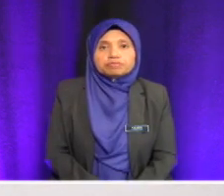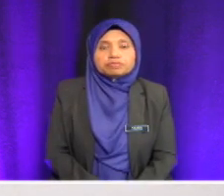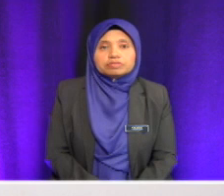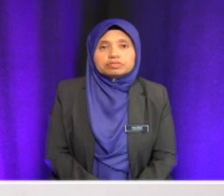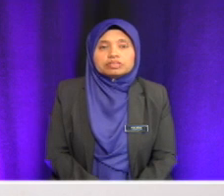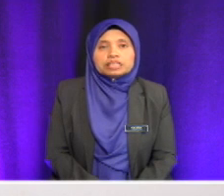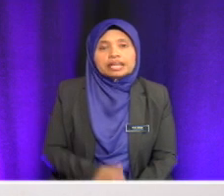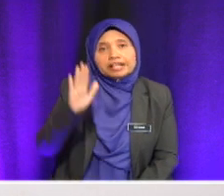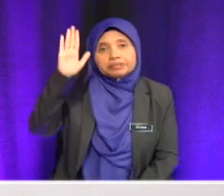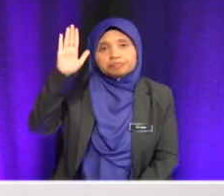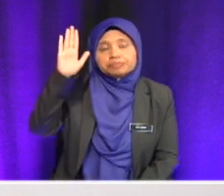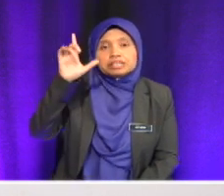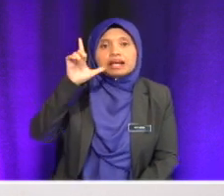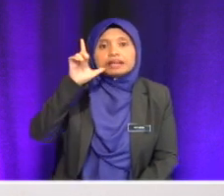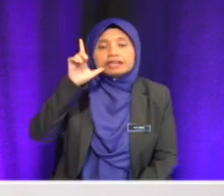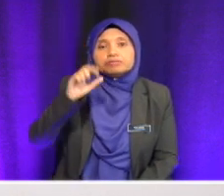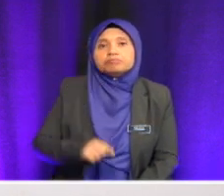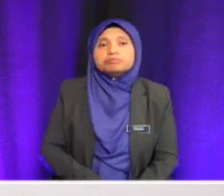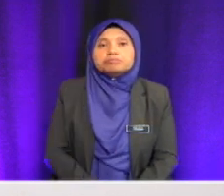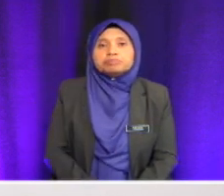another volunteer? Yes, Laili.